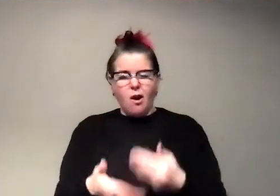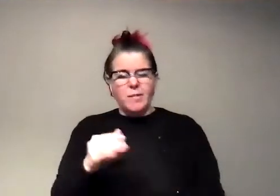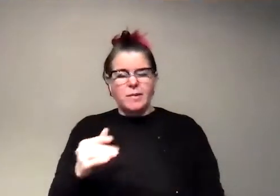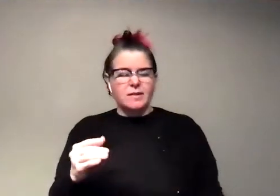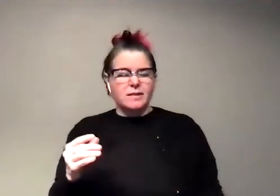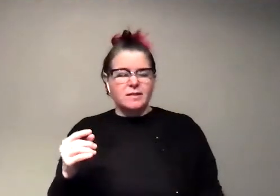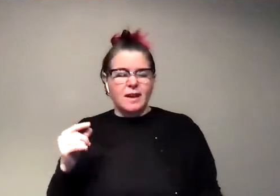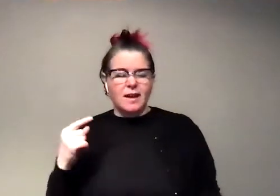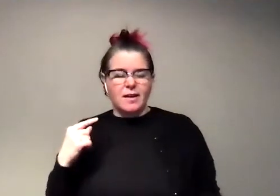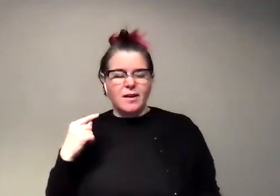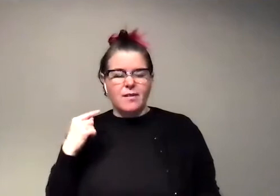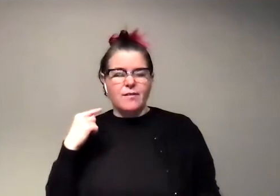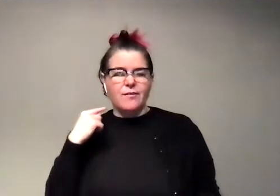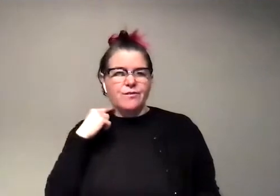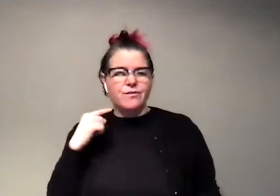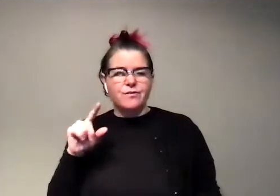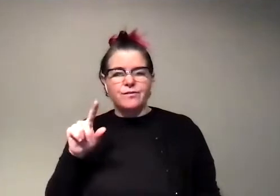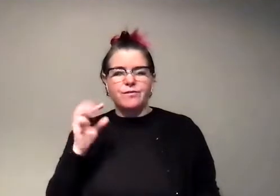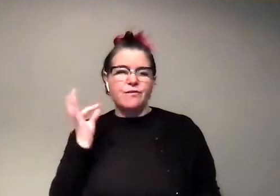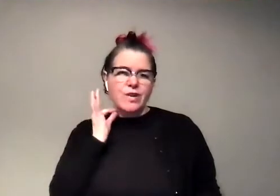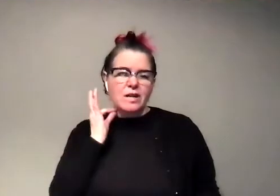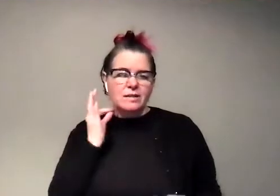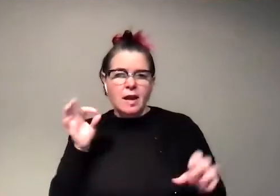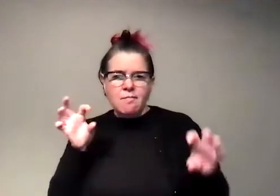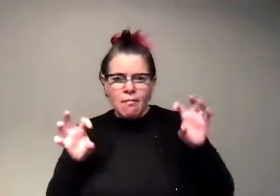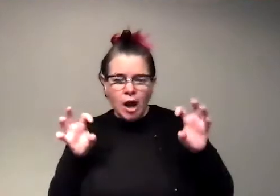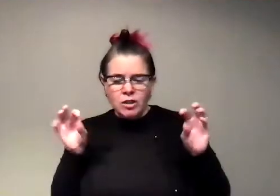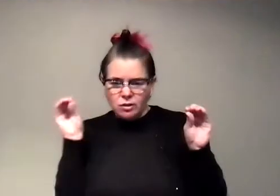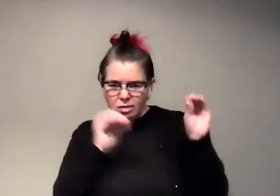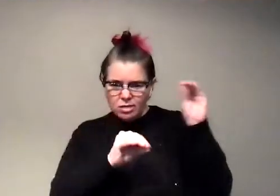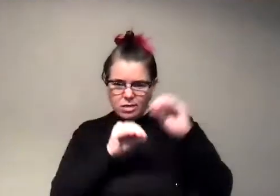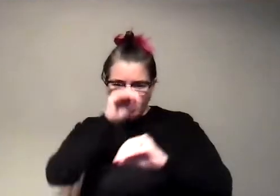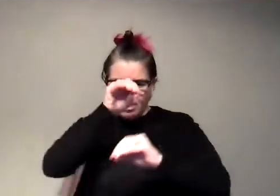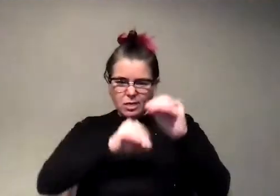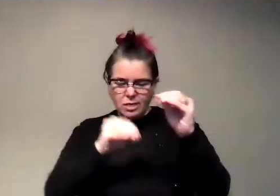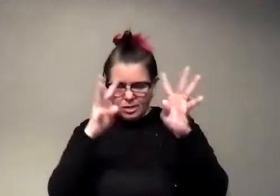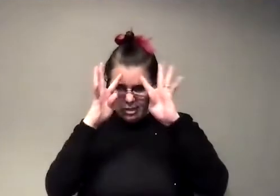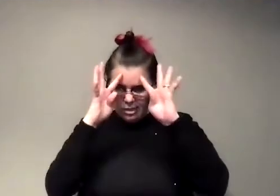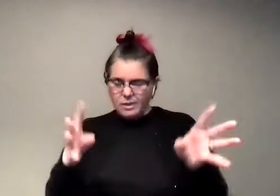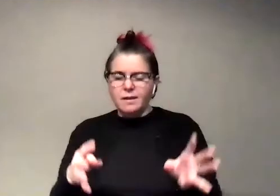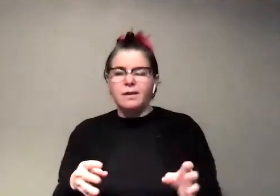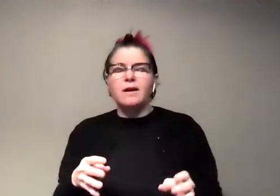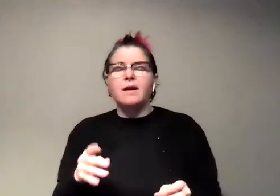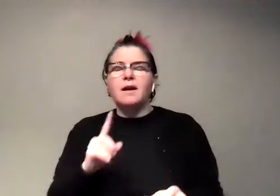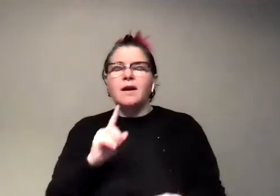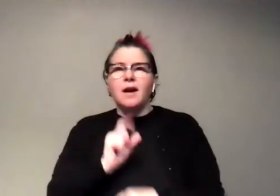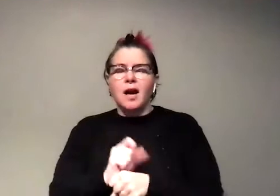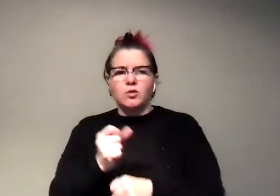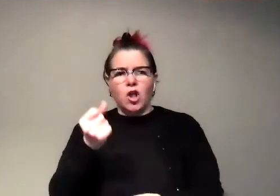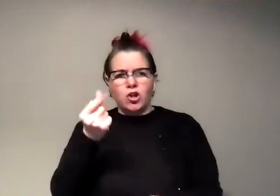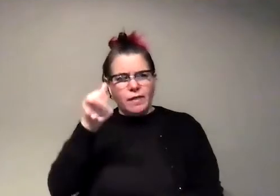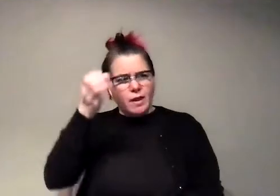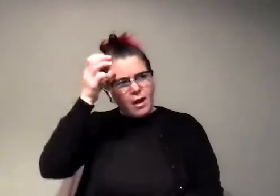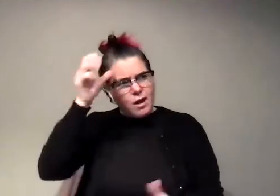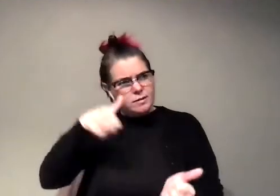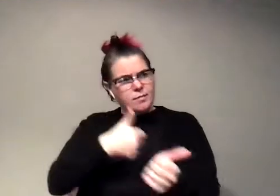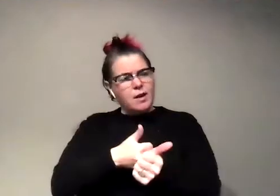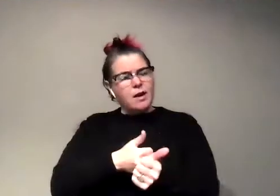science. And so like having the actual understanding of coding earlier would have